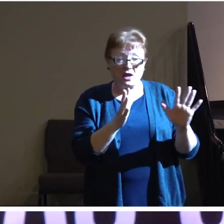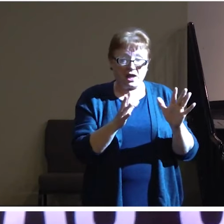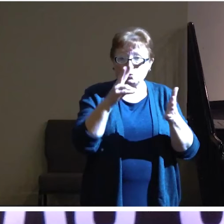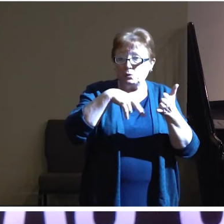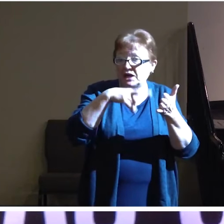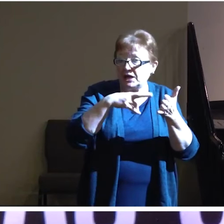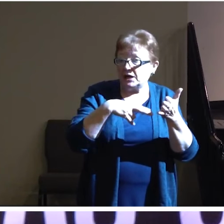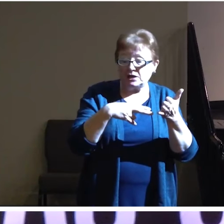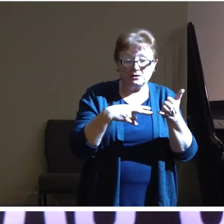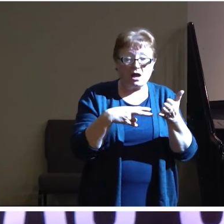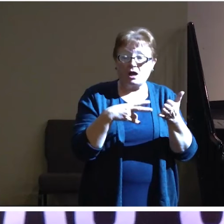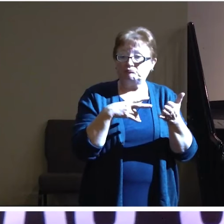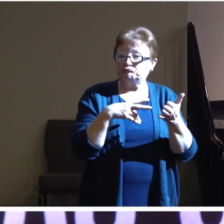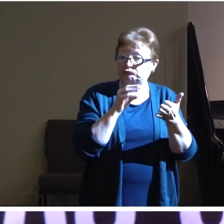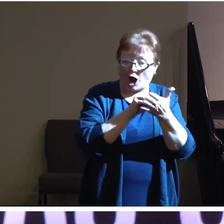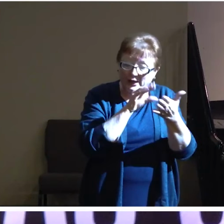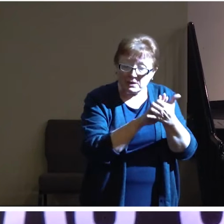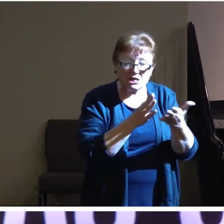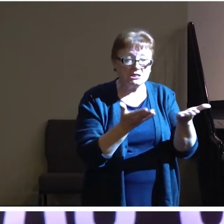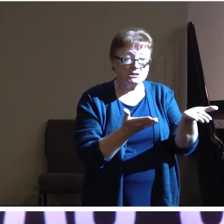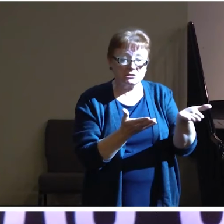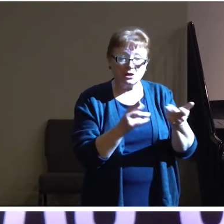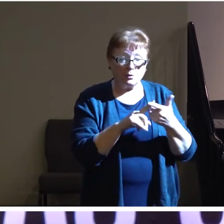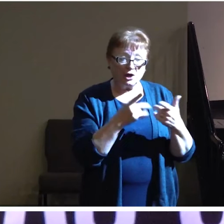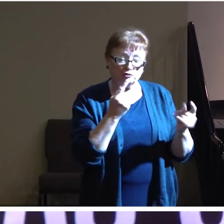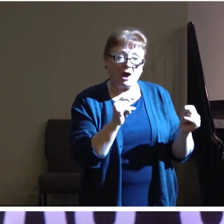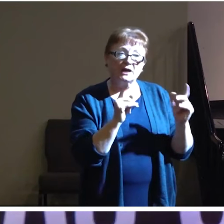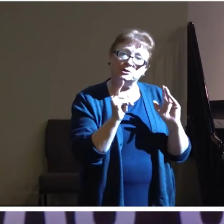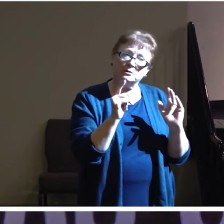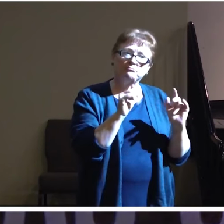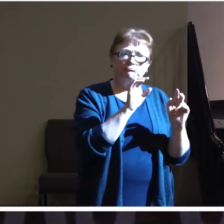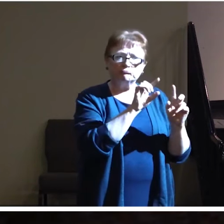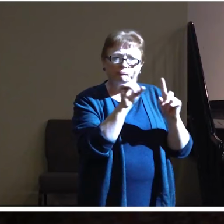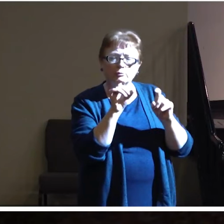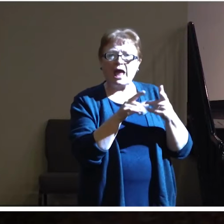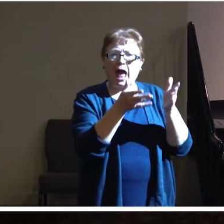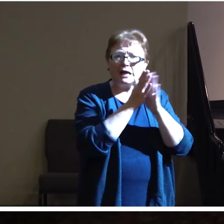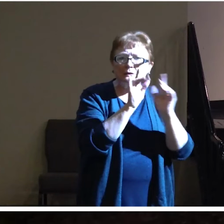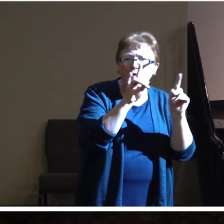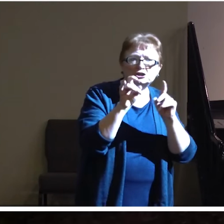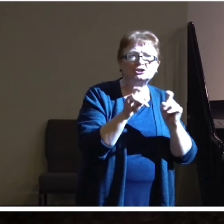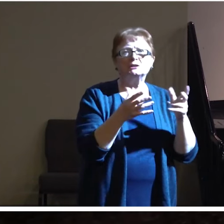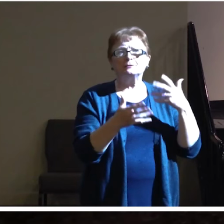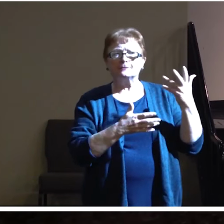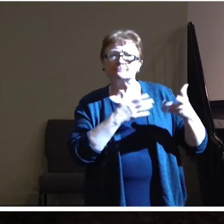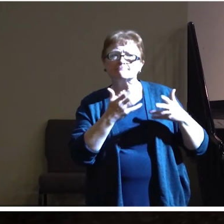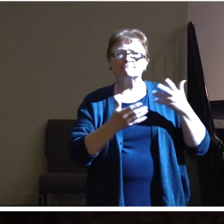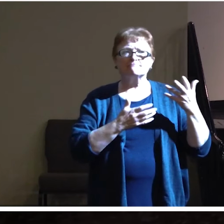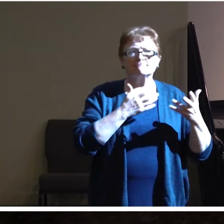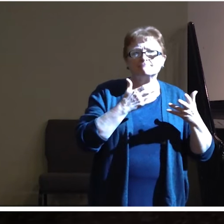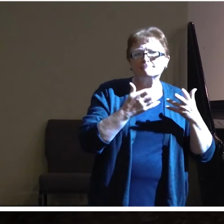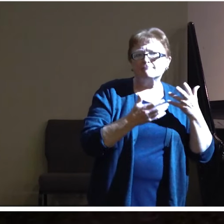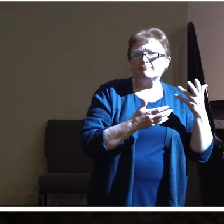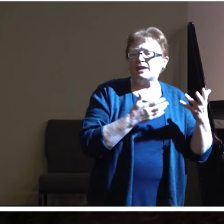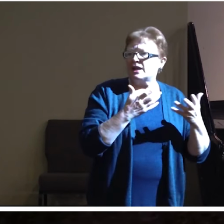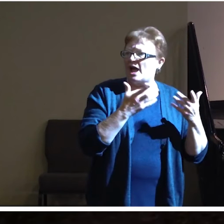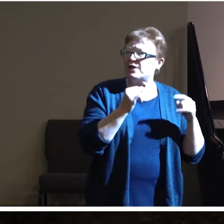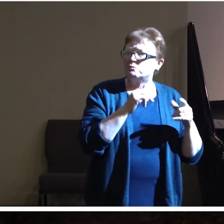documents, we try to connect the dots, we ask questions, we questions, and we